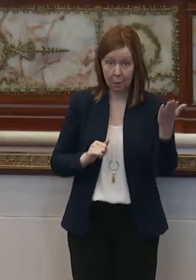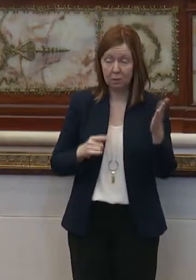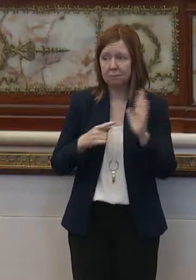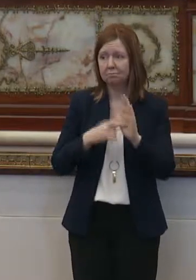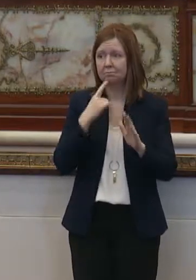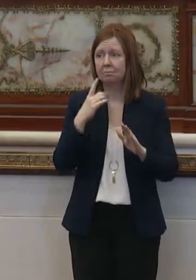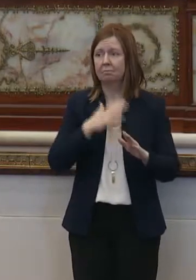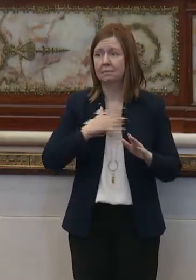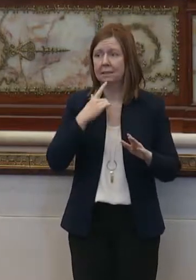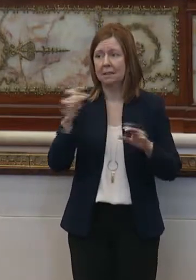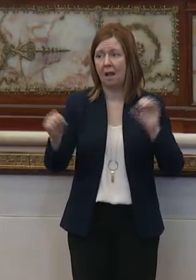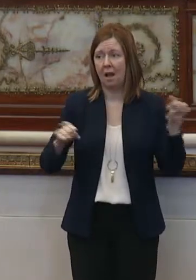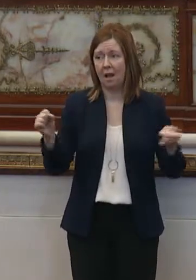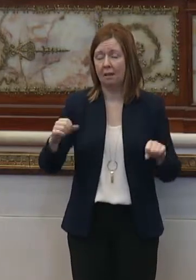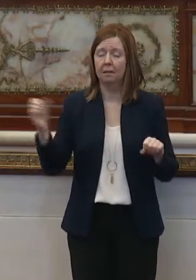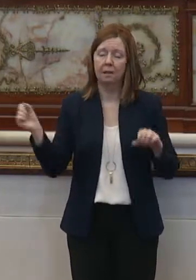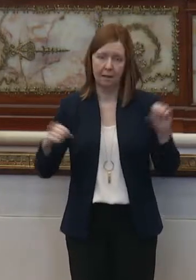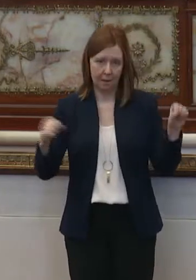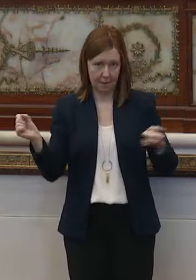by saying aye. Aye.